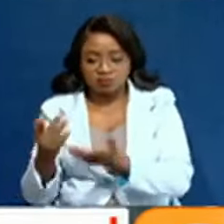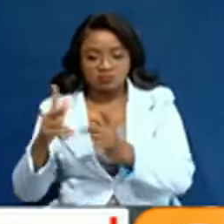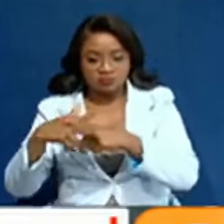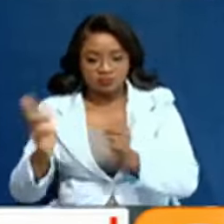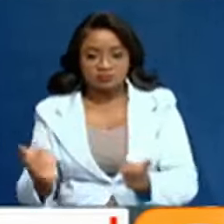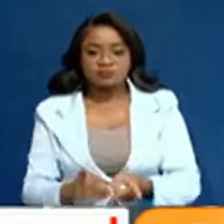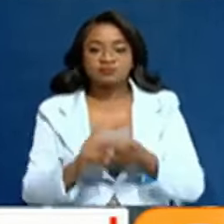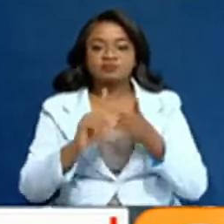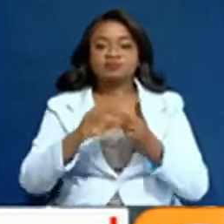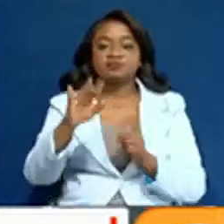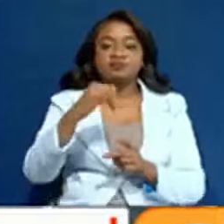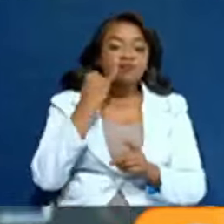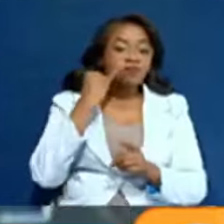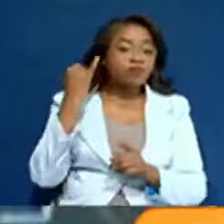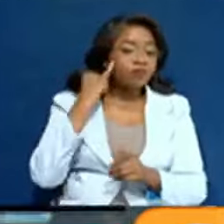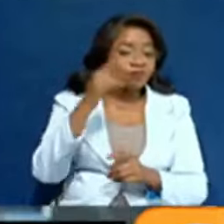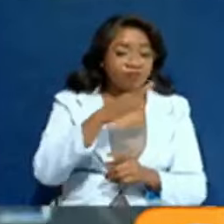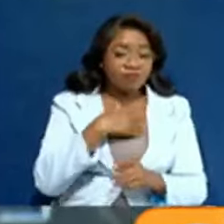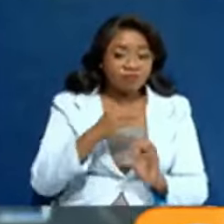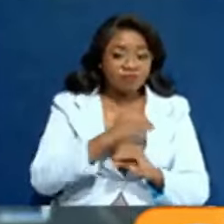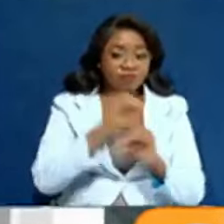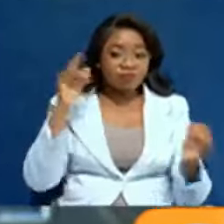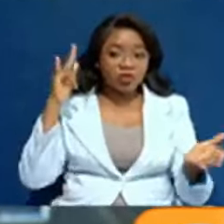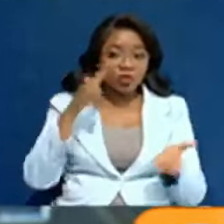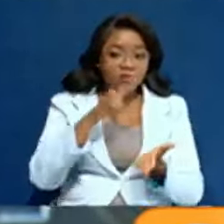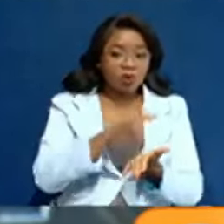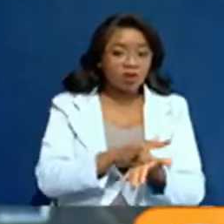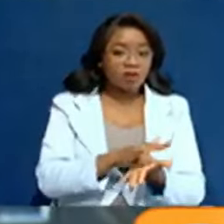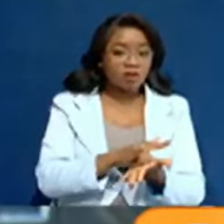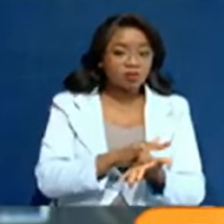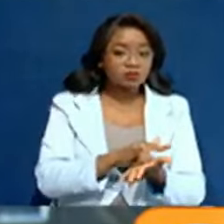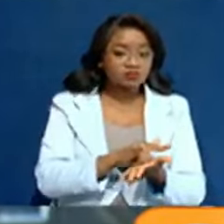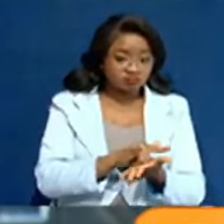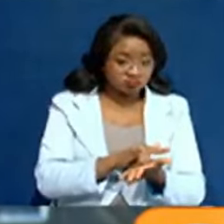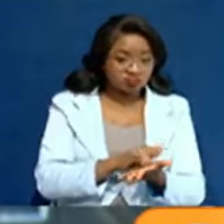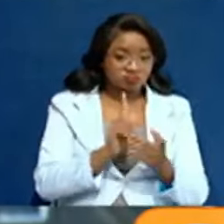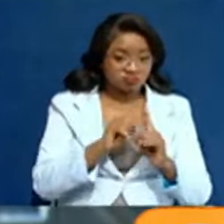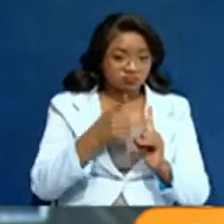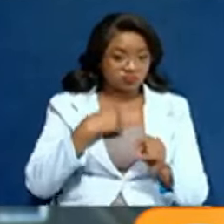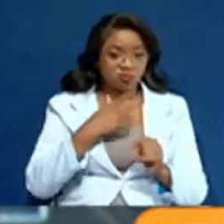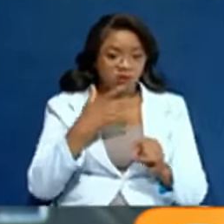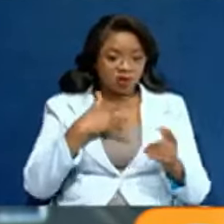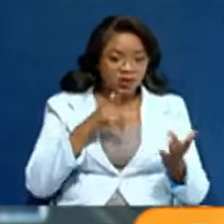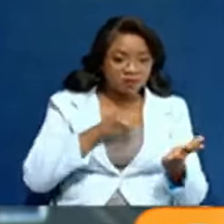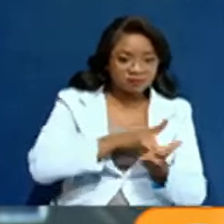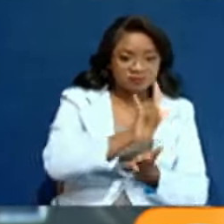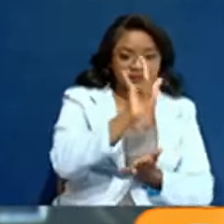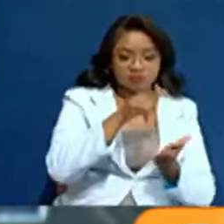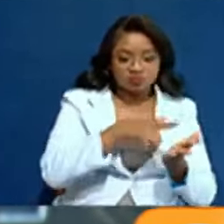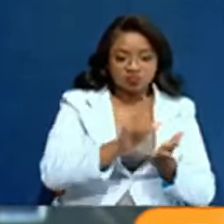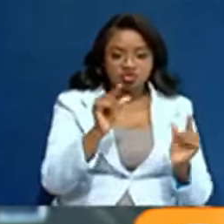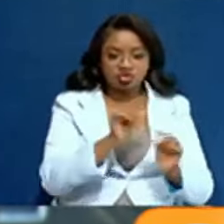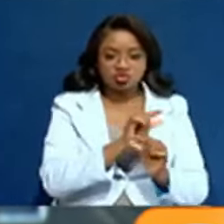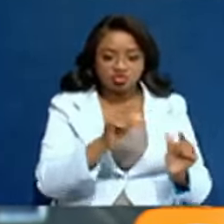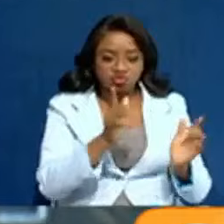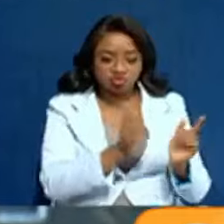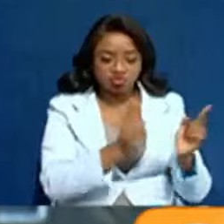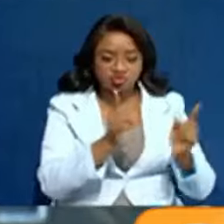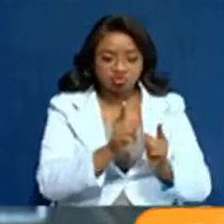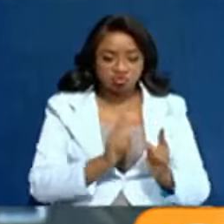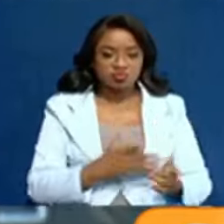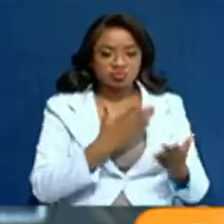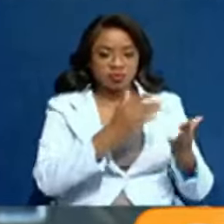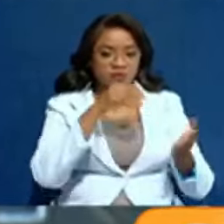a proper commercial airport. But we gave them the benefit of doubt because there are these airstrips in Lanet and a lot of private airstrips within